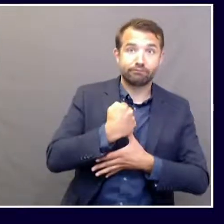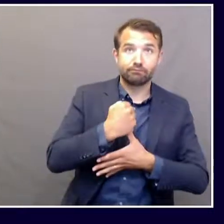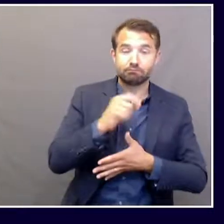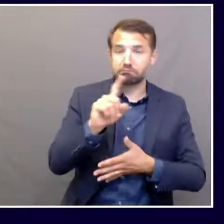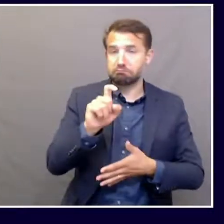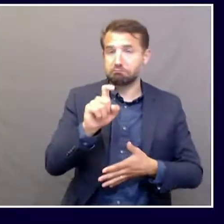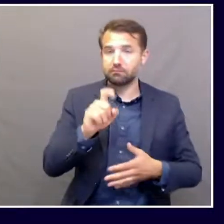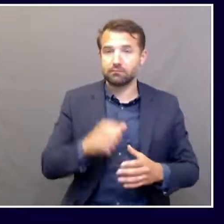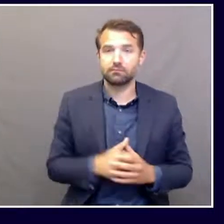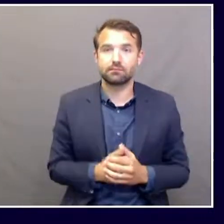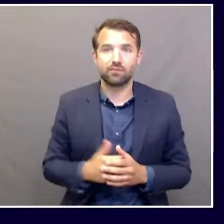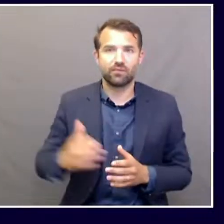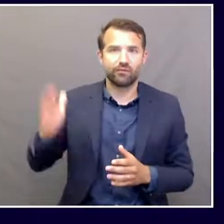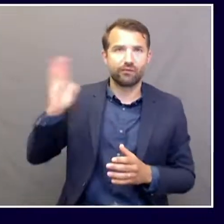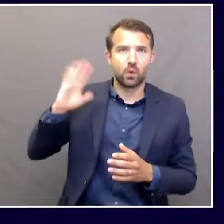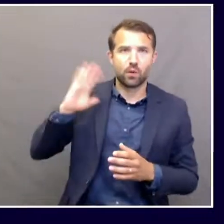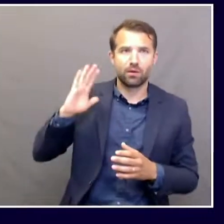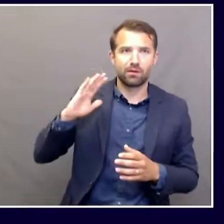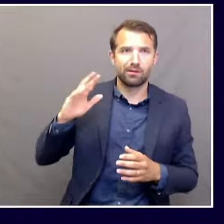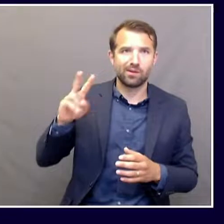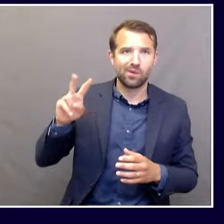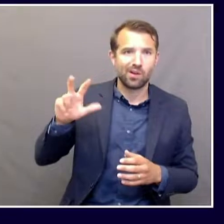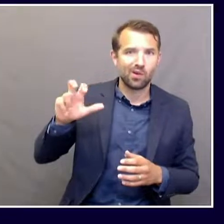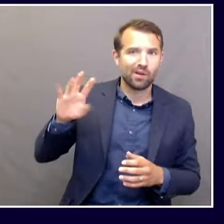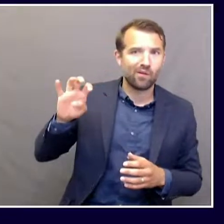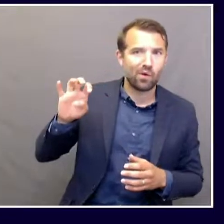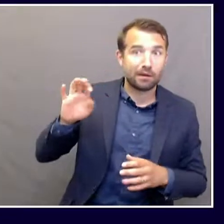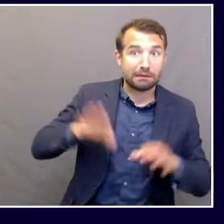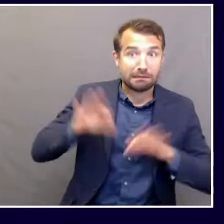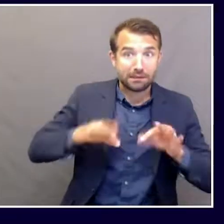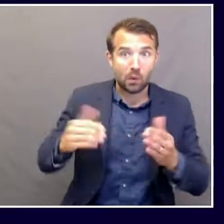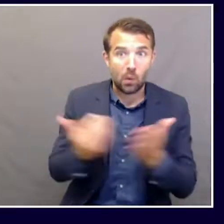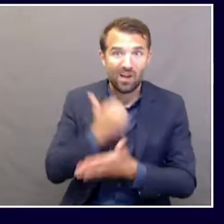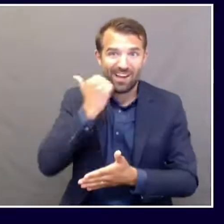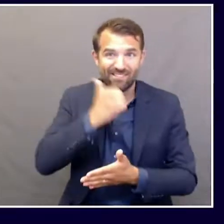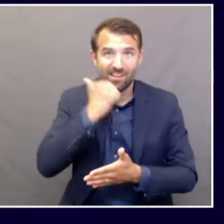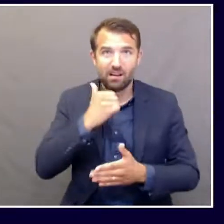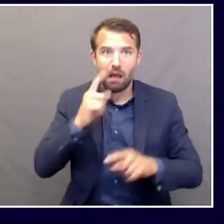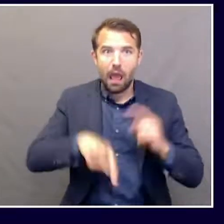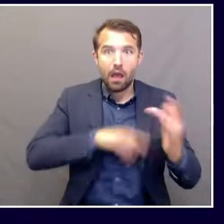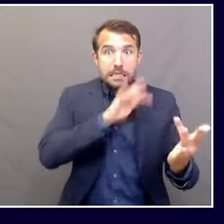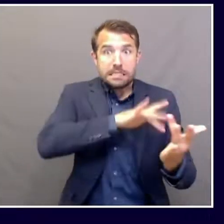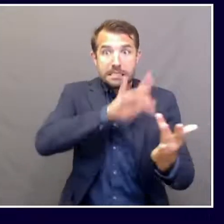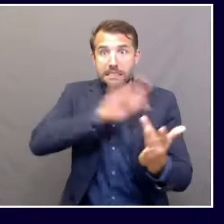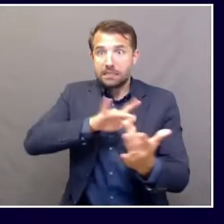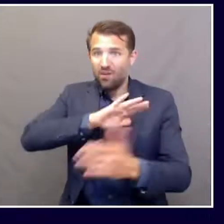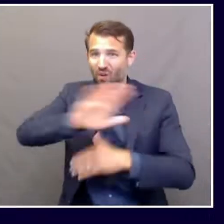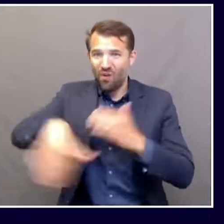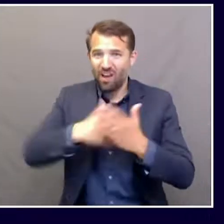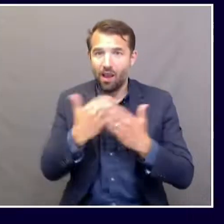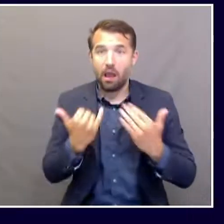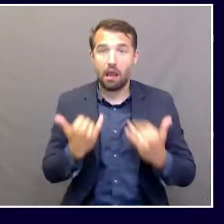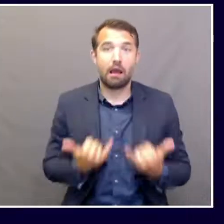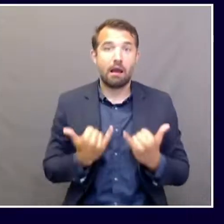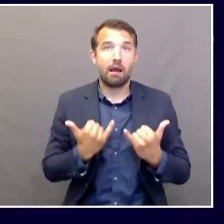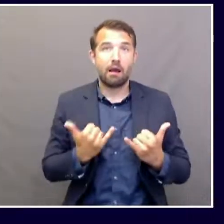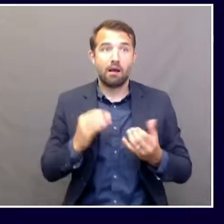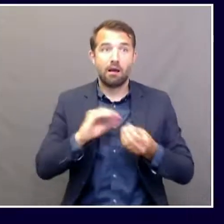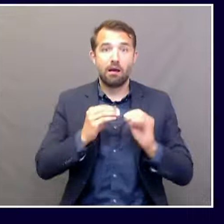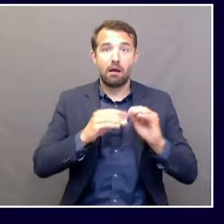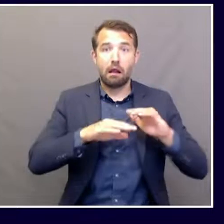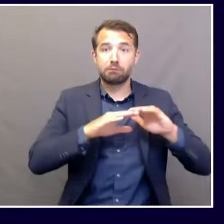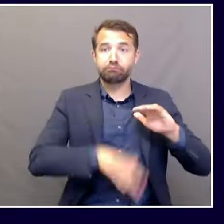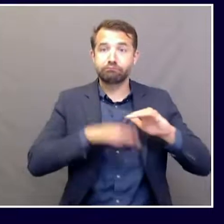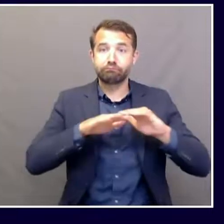hundreds of cases every day. It wasn't practical. But now where cases are much smaller and more limited, does contact tracing become that much